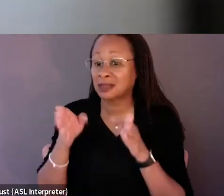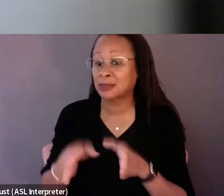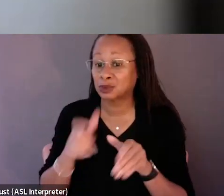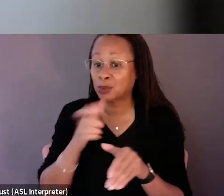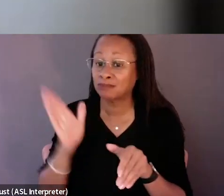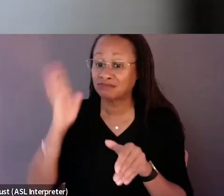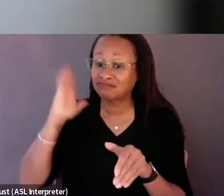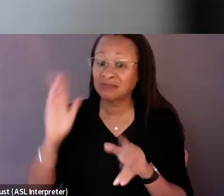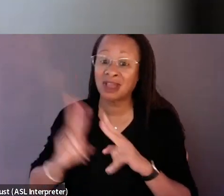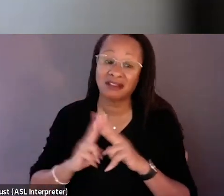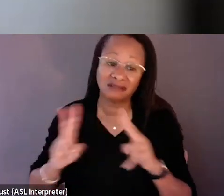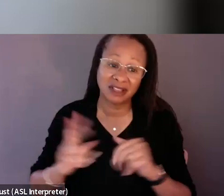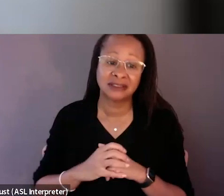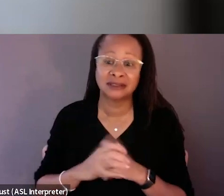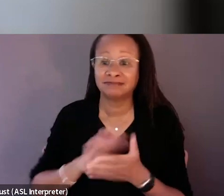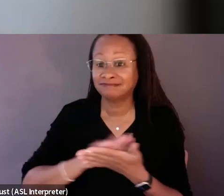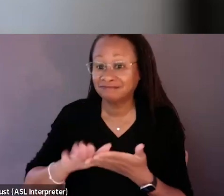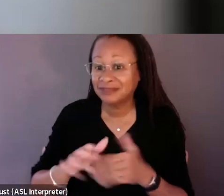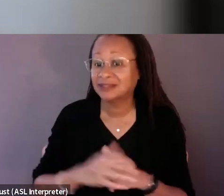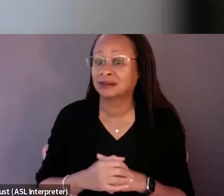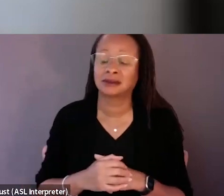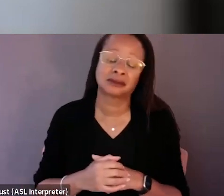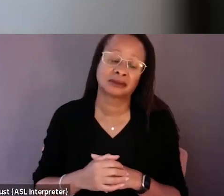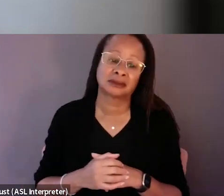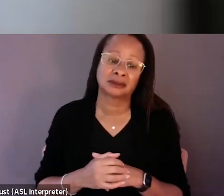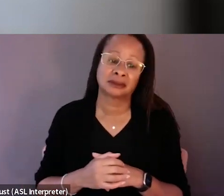very nice, used to be very